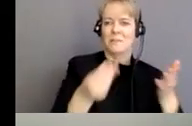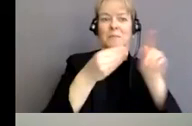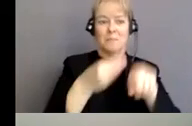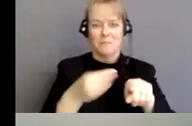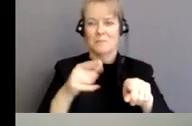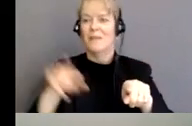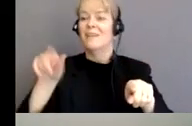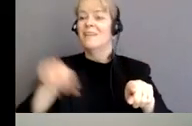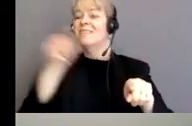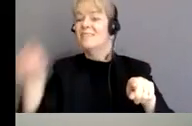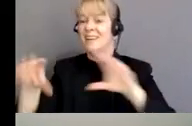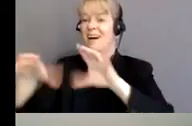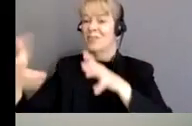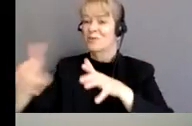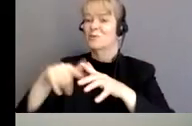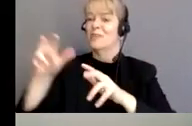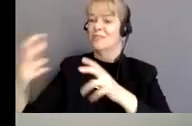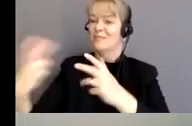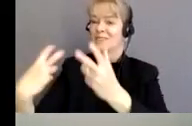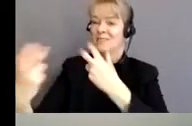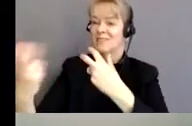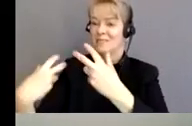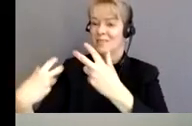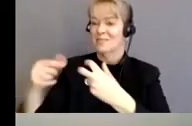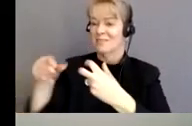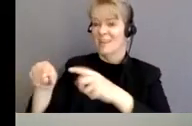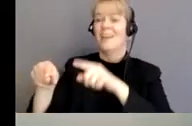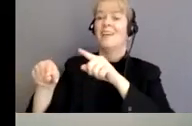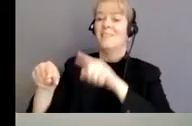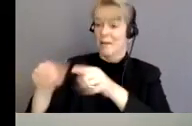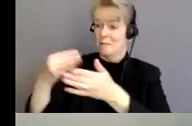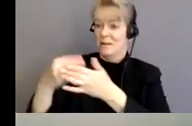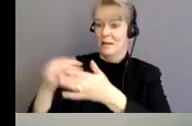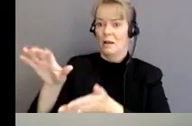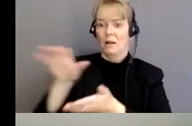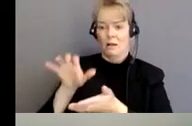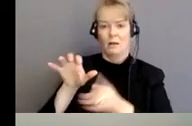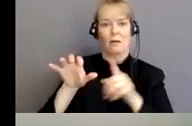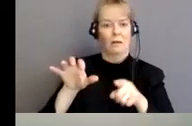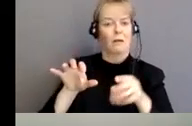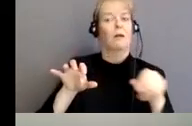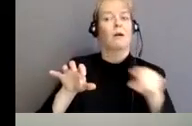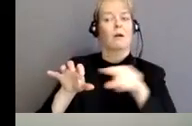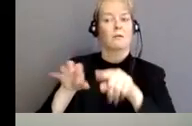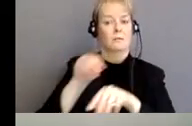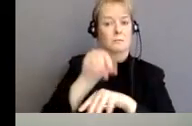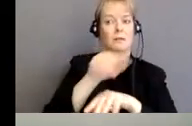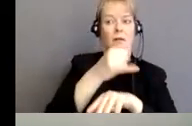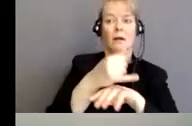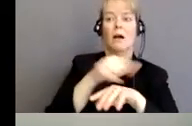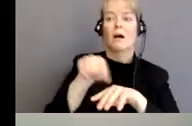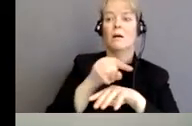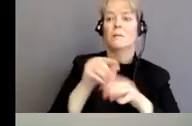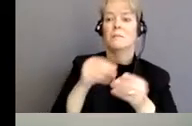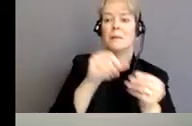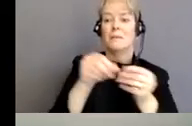earlier investors. And it's a classic, it's called a Ponzi scheme. It was after a guy named Ponzi back in the early 20th